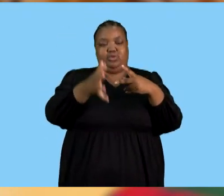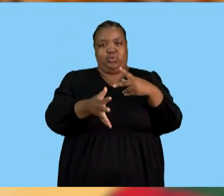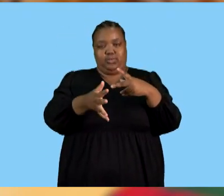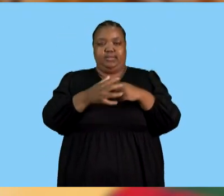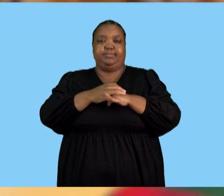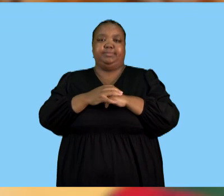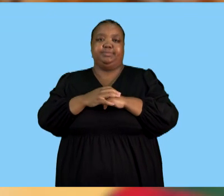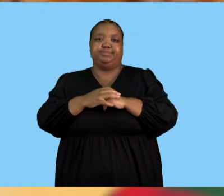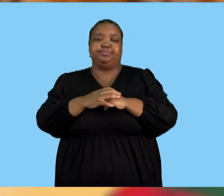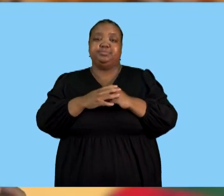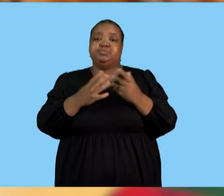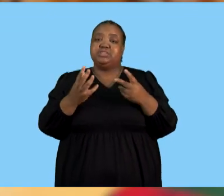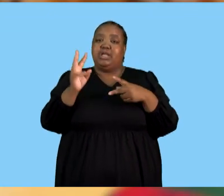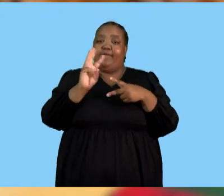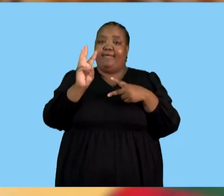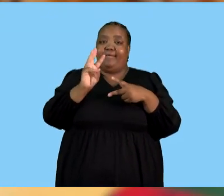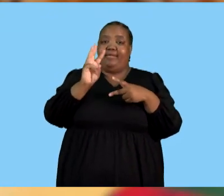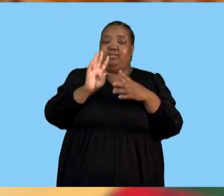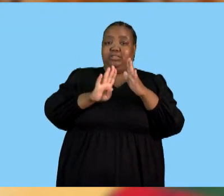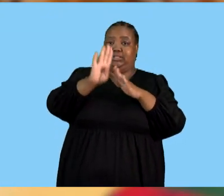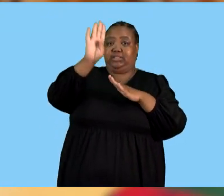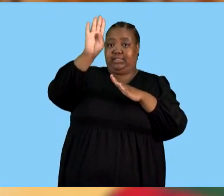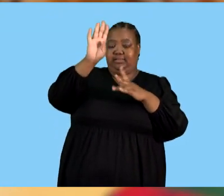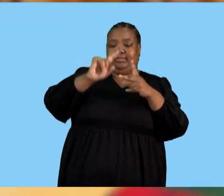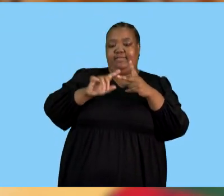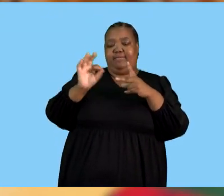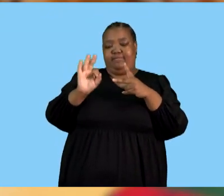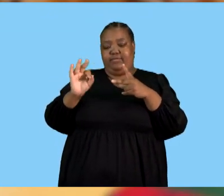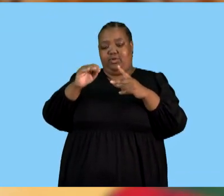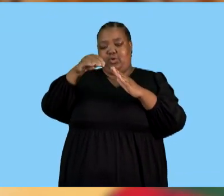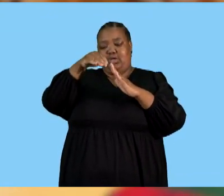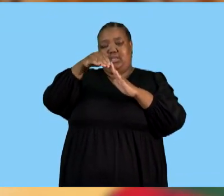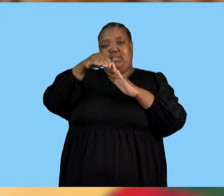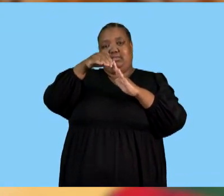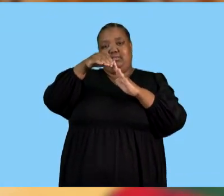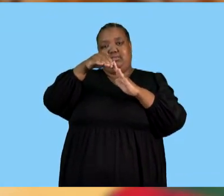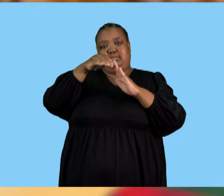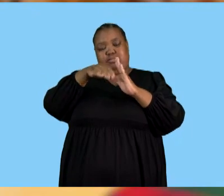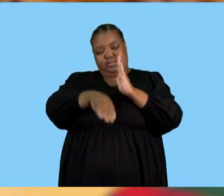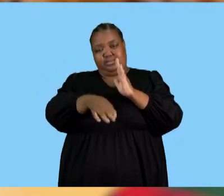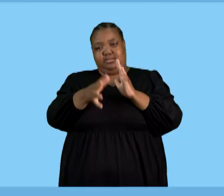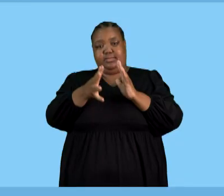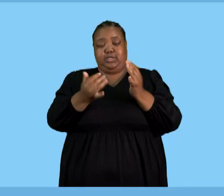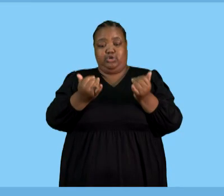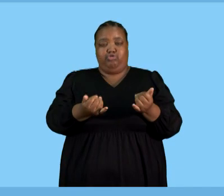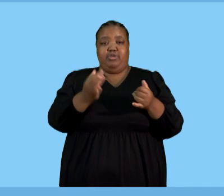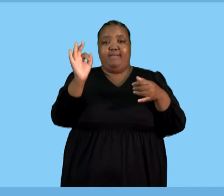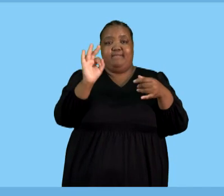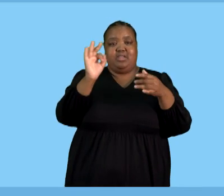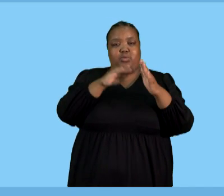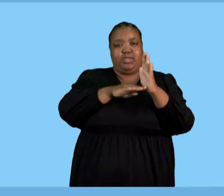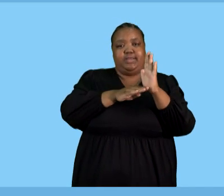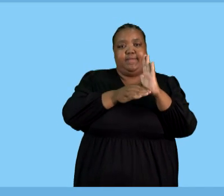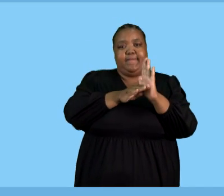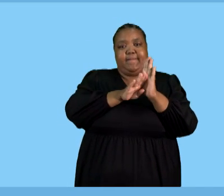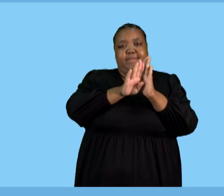is increasing, frequency must decrease. If wavelength is decreasing, frequency must increase. In this case, frequency is